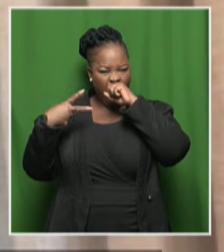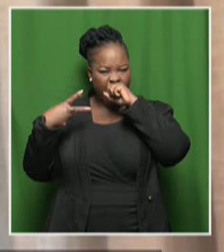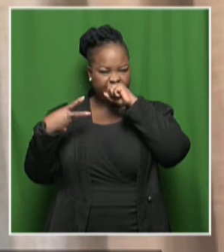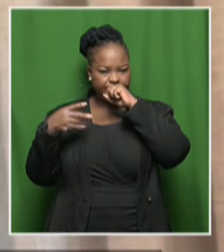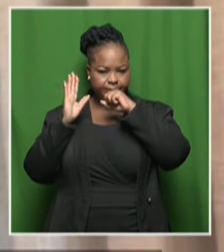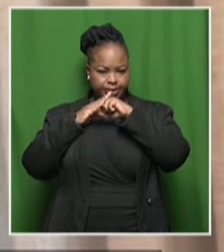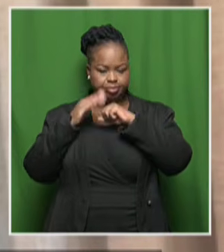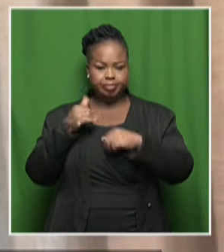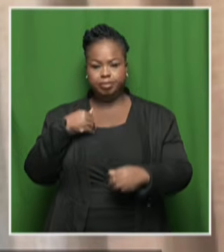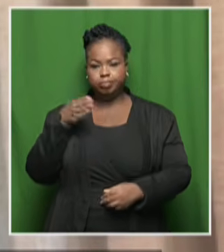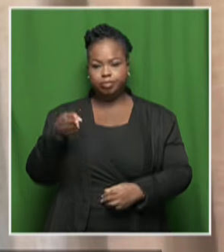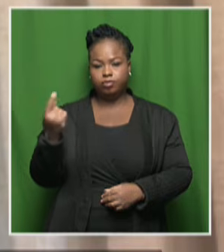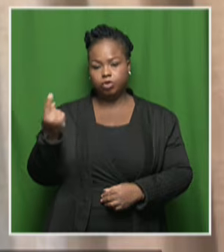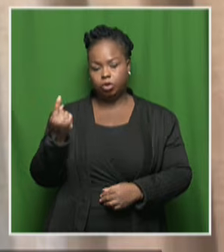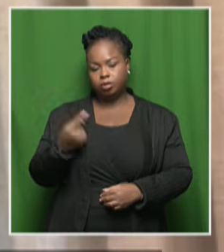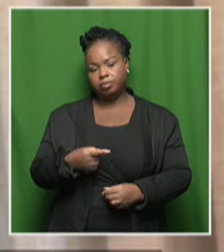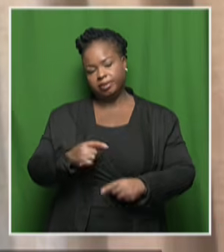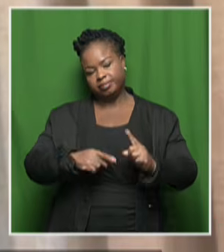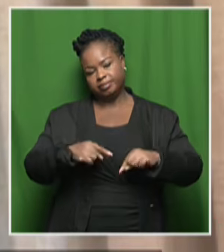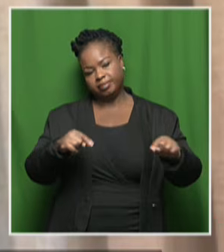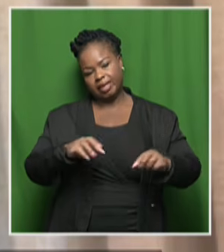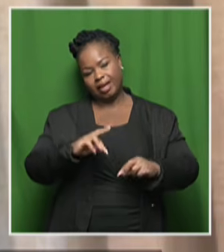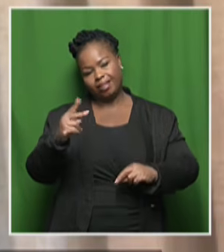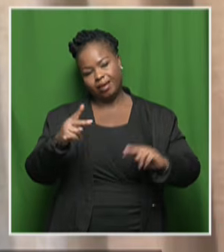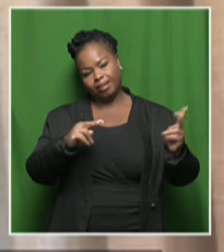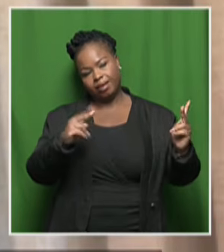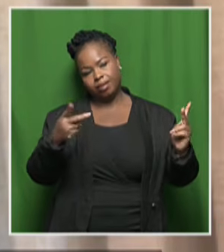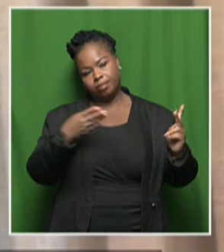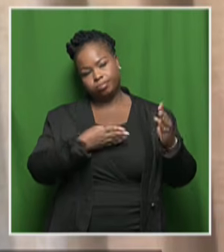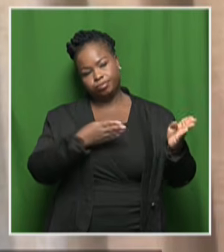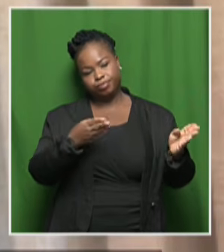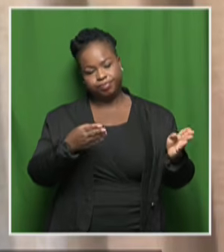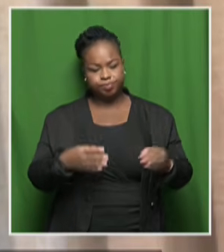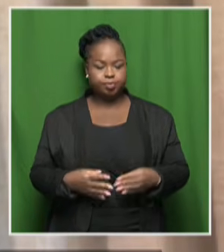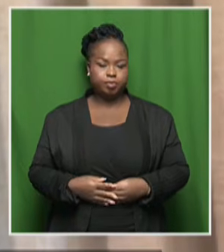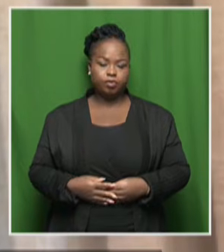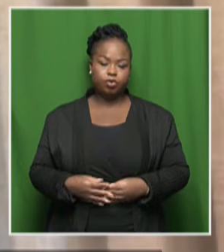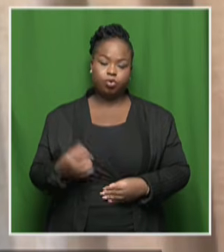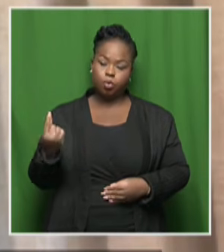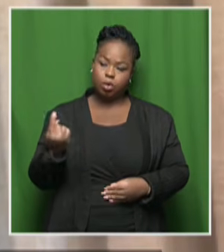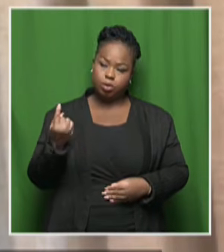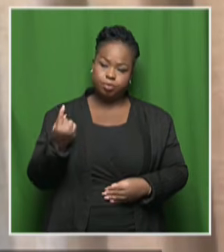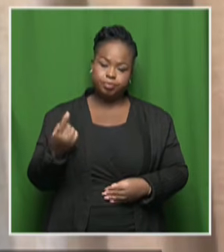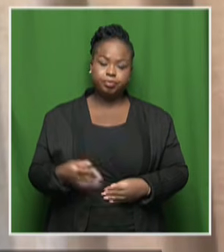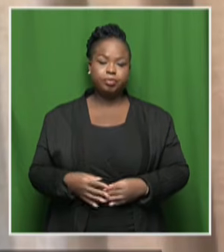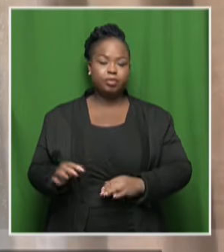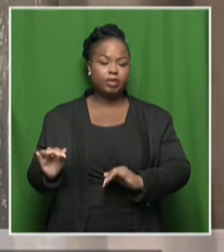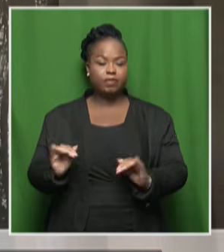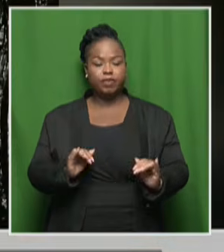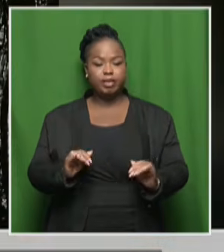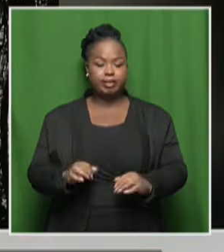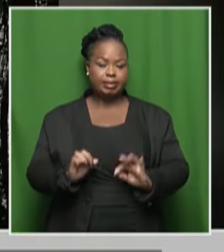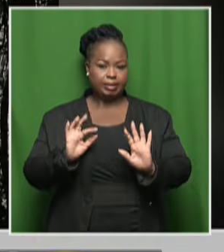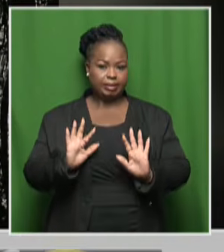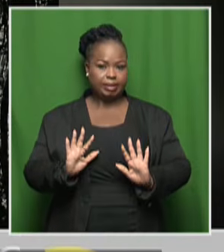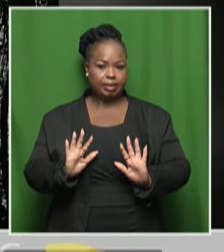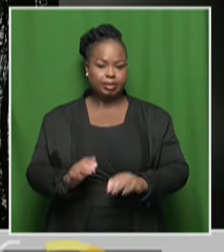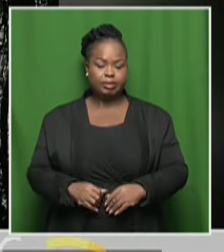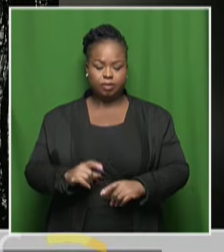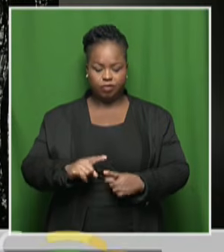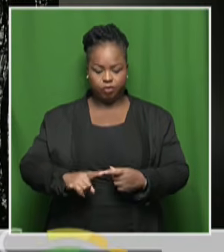curating this section. There are several curated sections at the fair, and Solo invited 10 artists